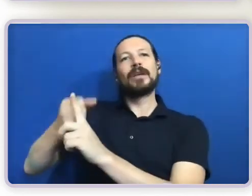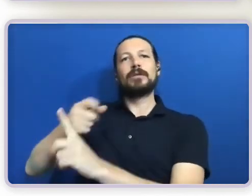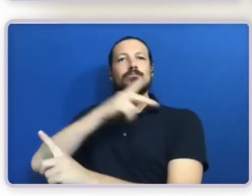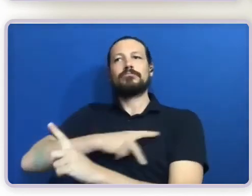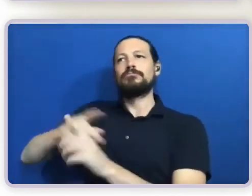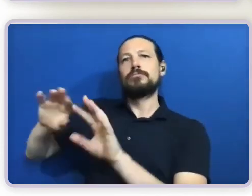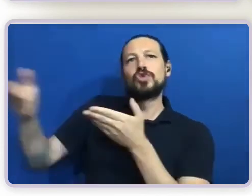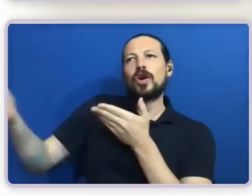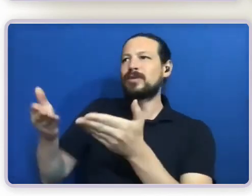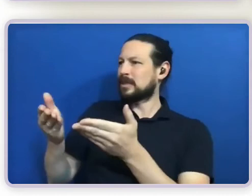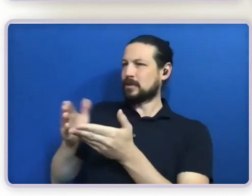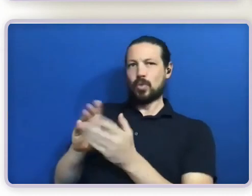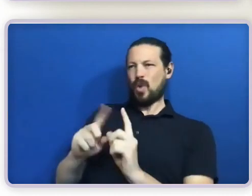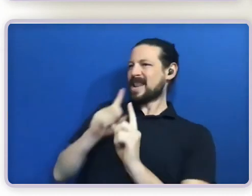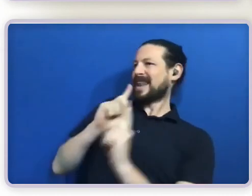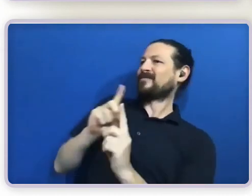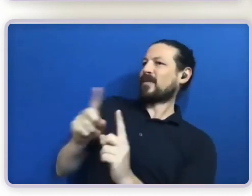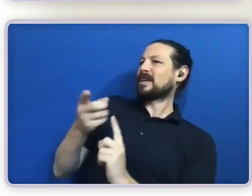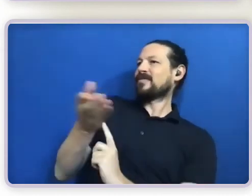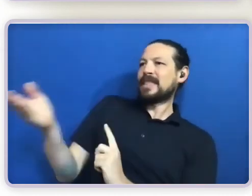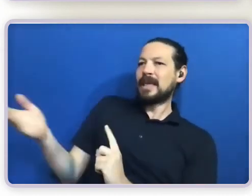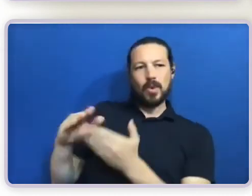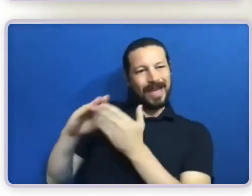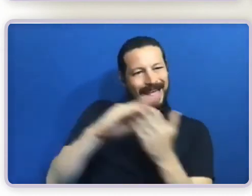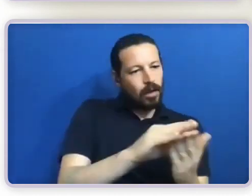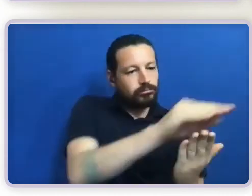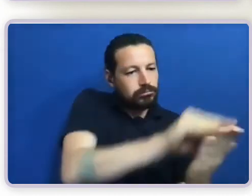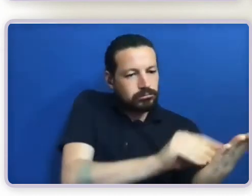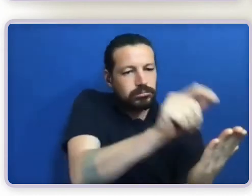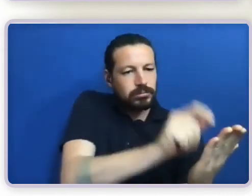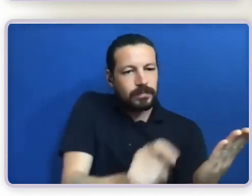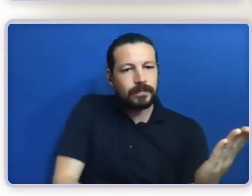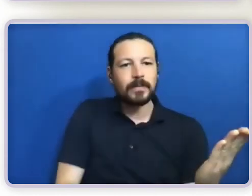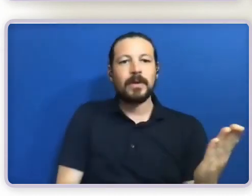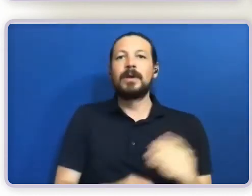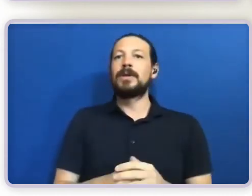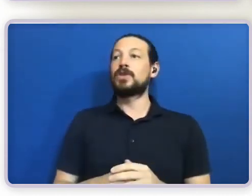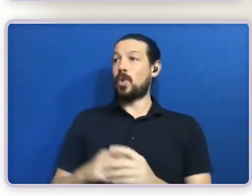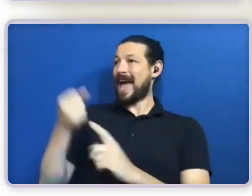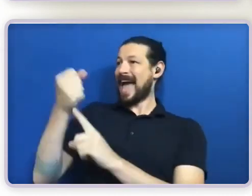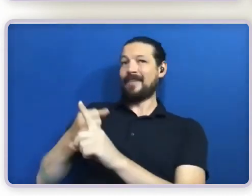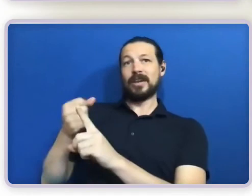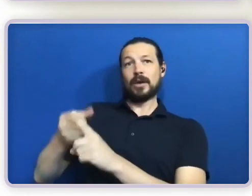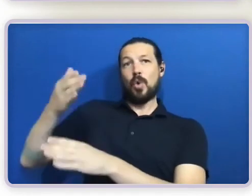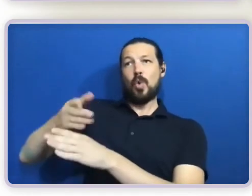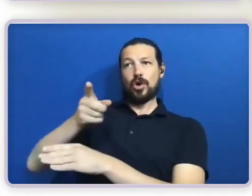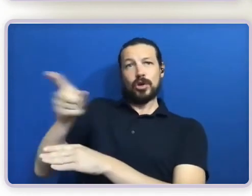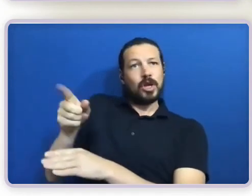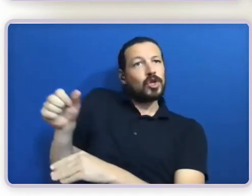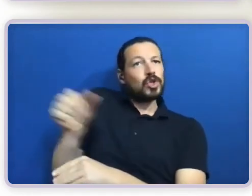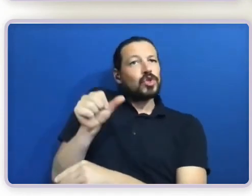submissions? What tips and tricks do you think advocates should remember when starting this process with a